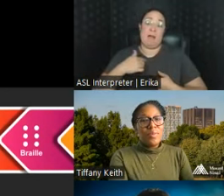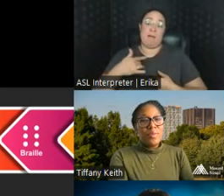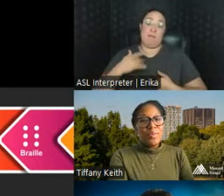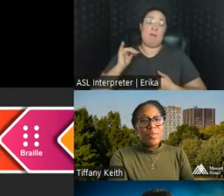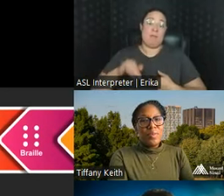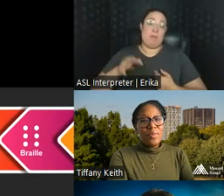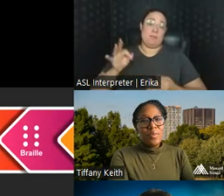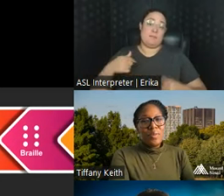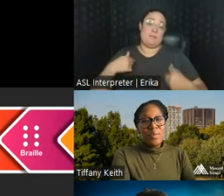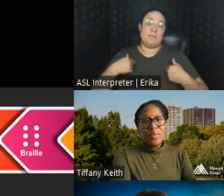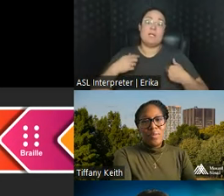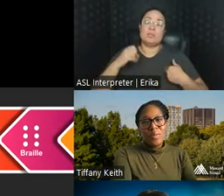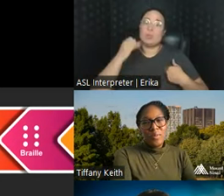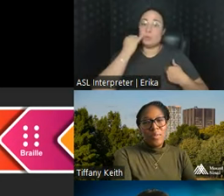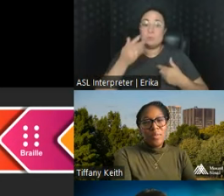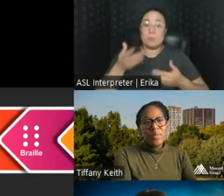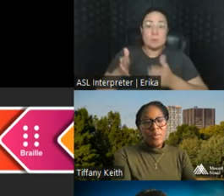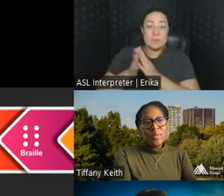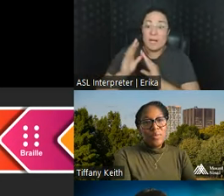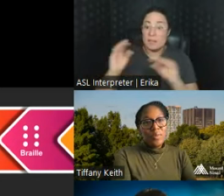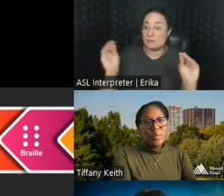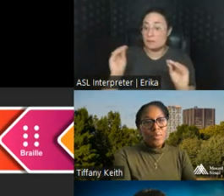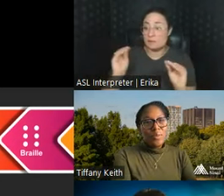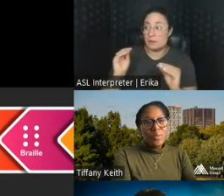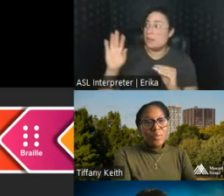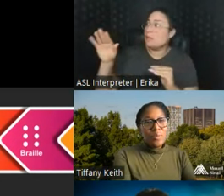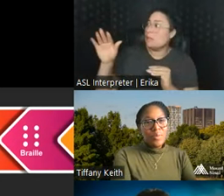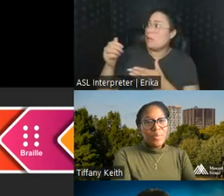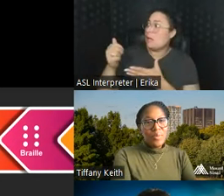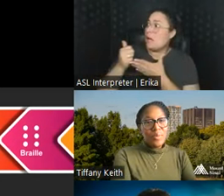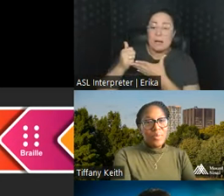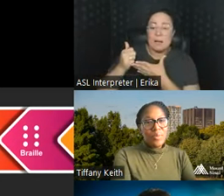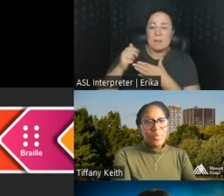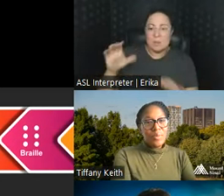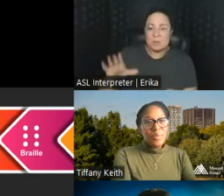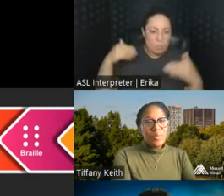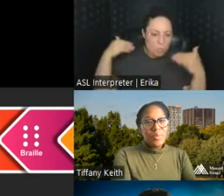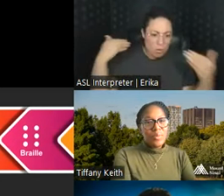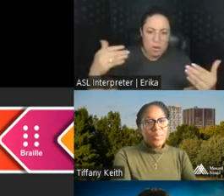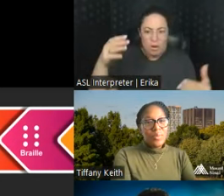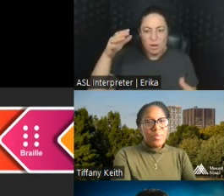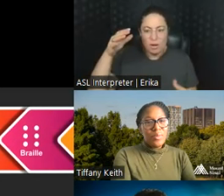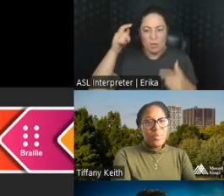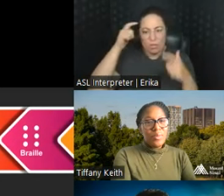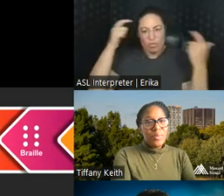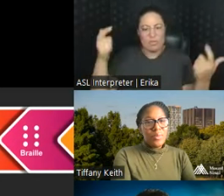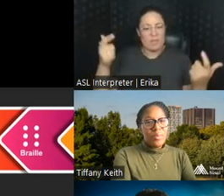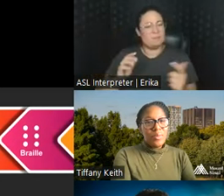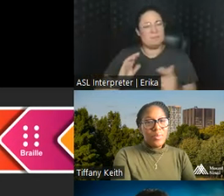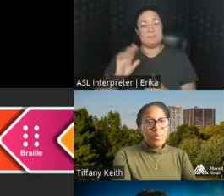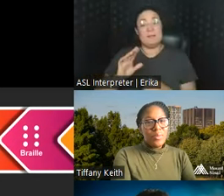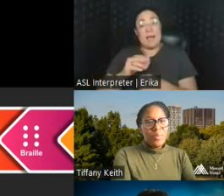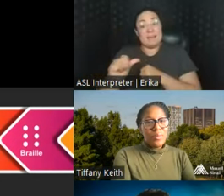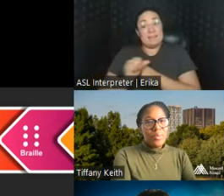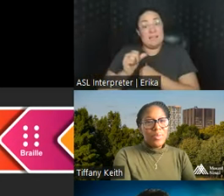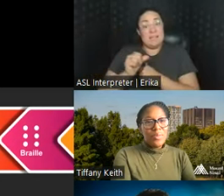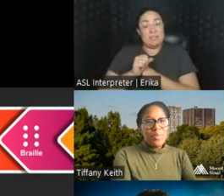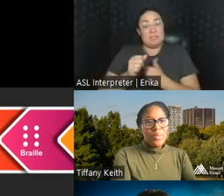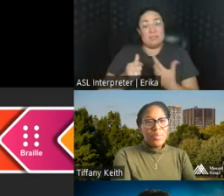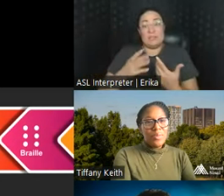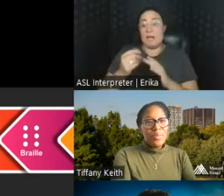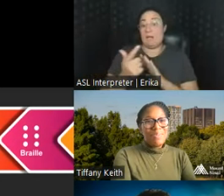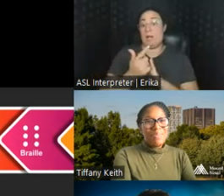So if you haven't been asked to assist somebody, doing this would be inappropriate and even potentially dangerous and litigious, because lawyers